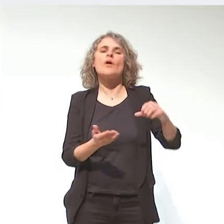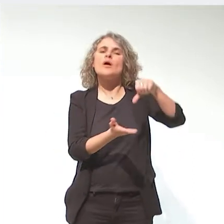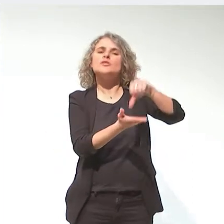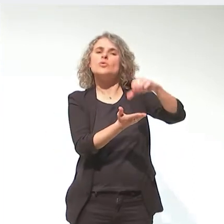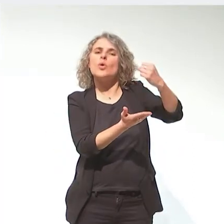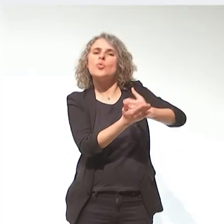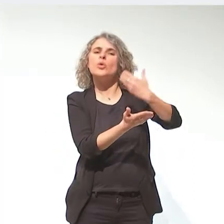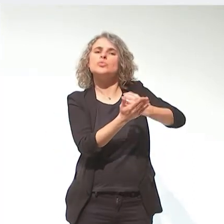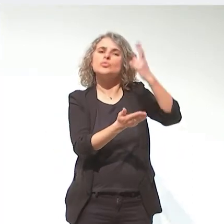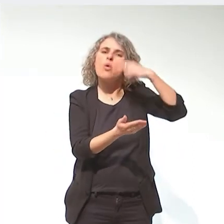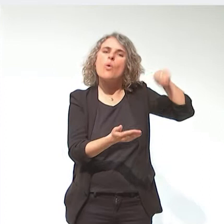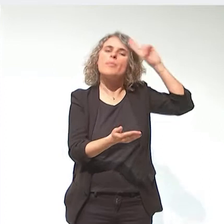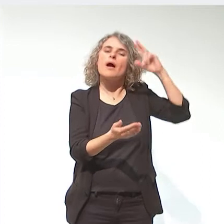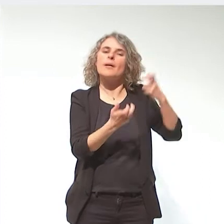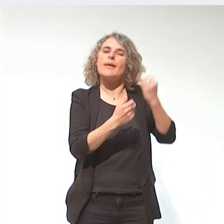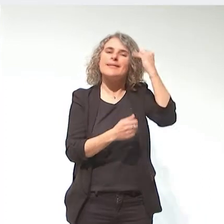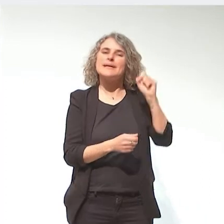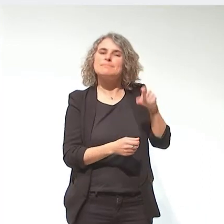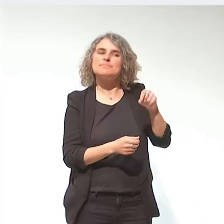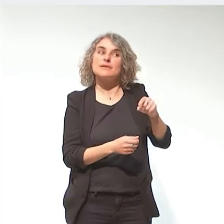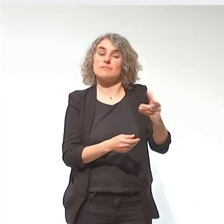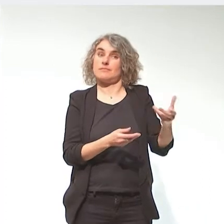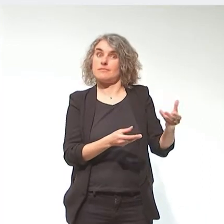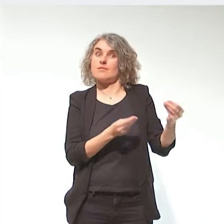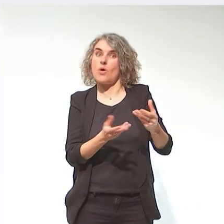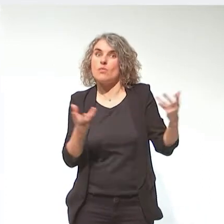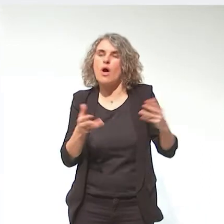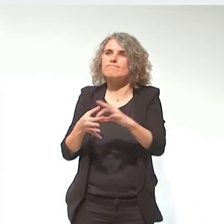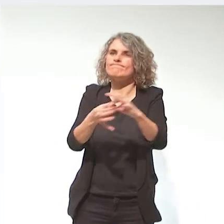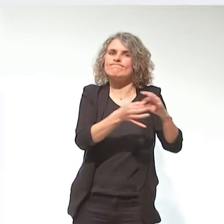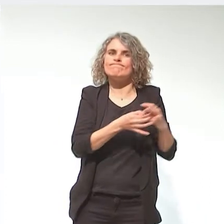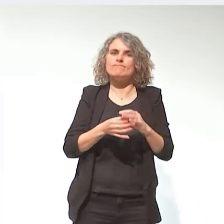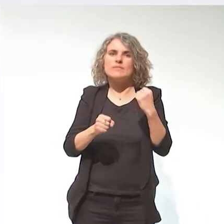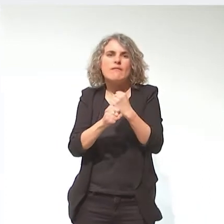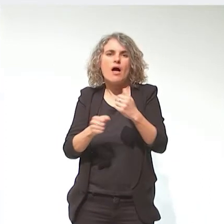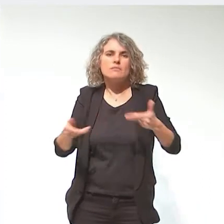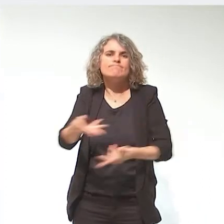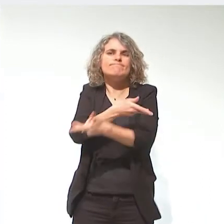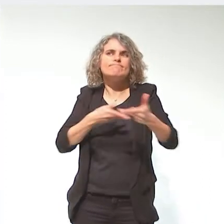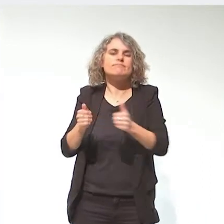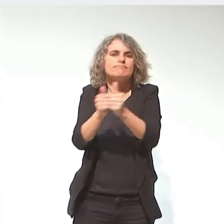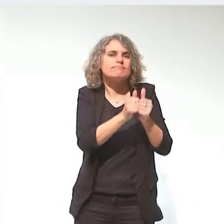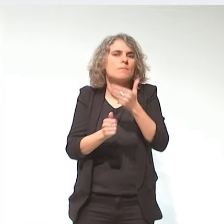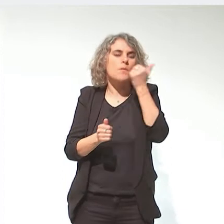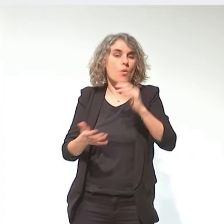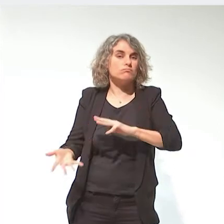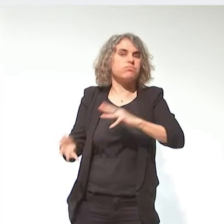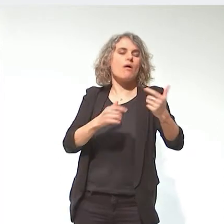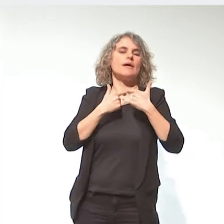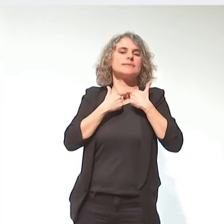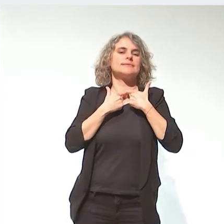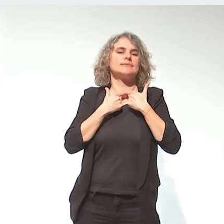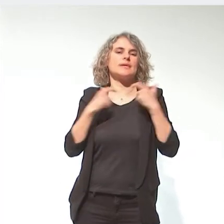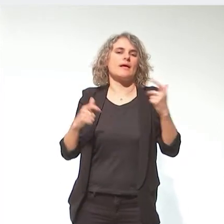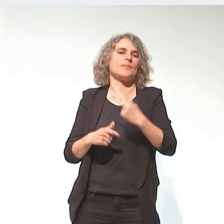cooperation to increase coherence in accessibility policies and facilitate access